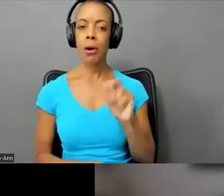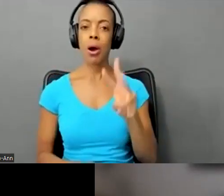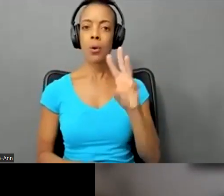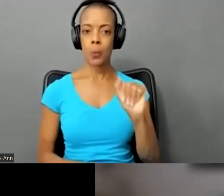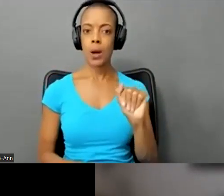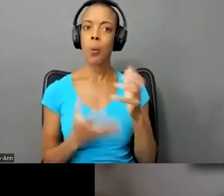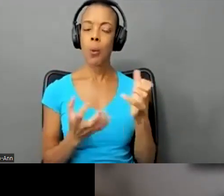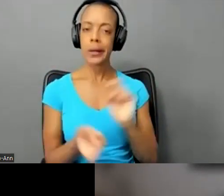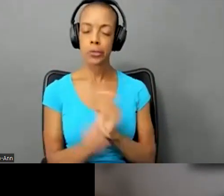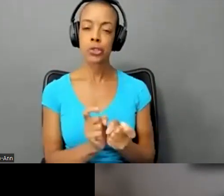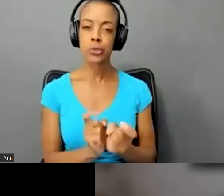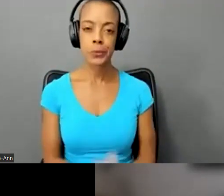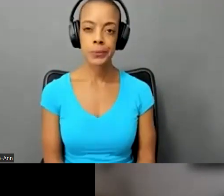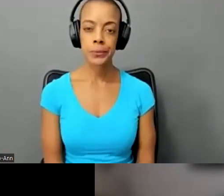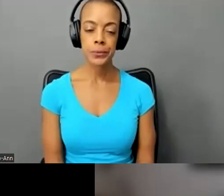see change.